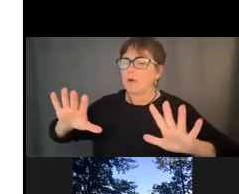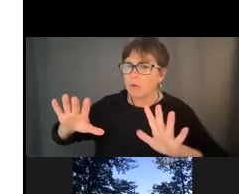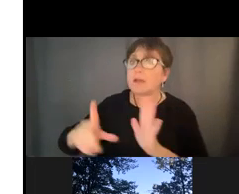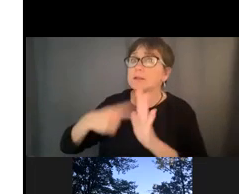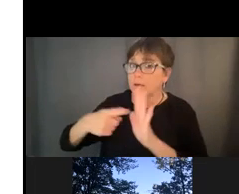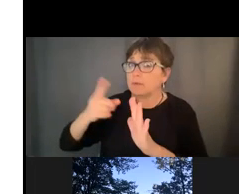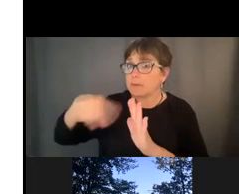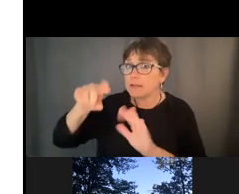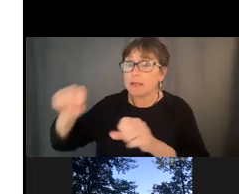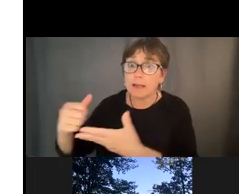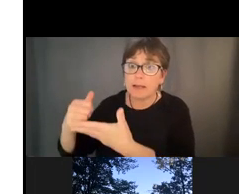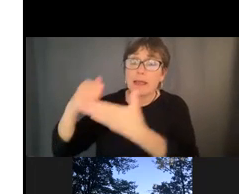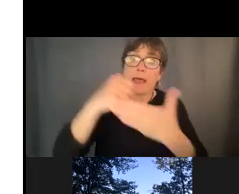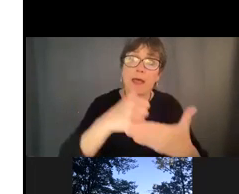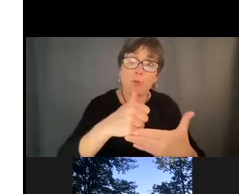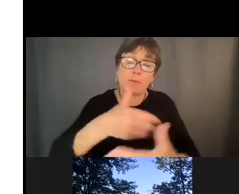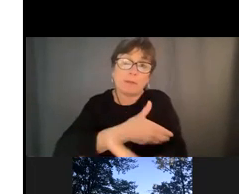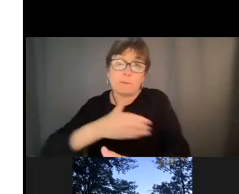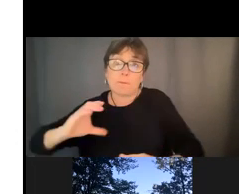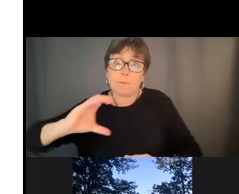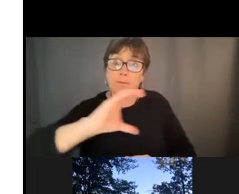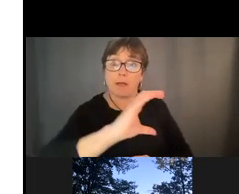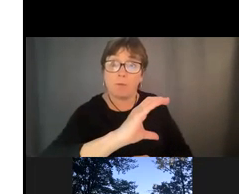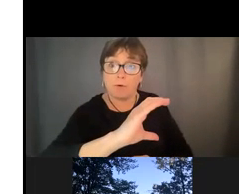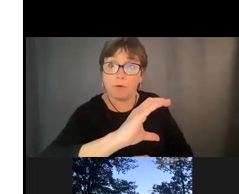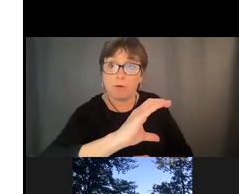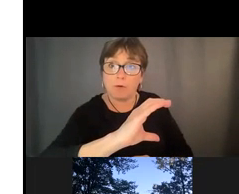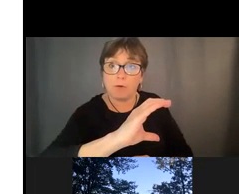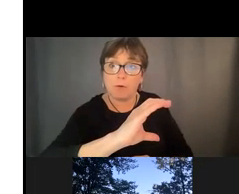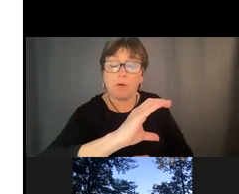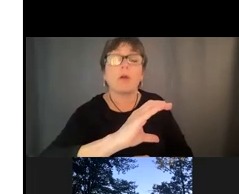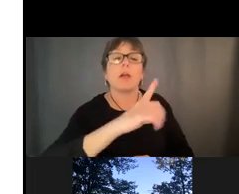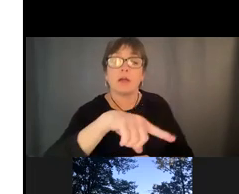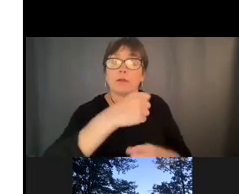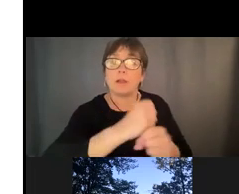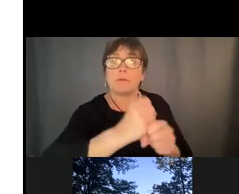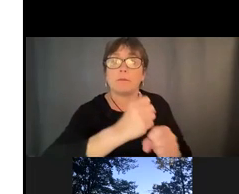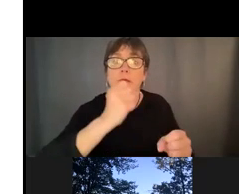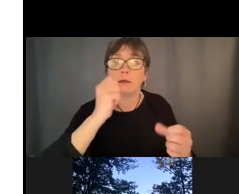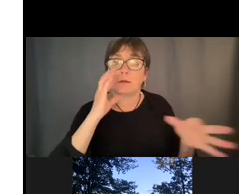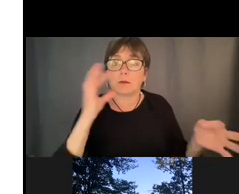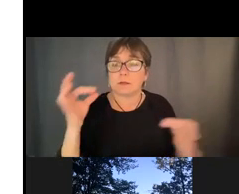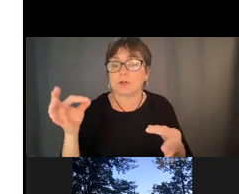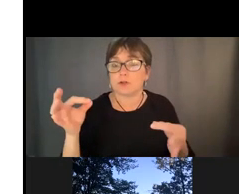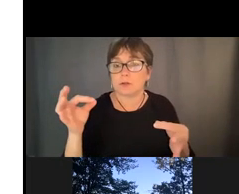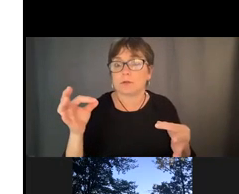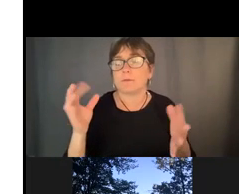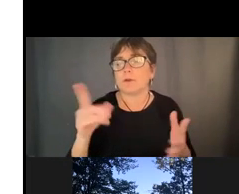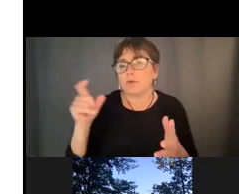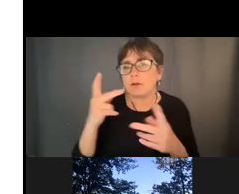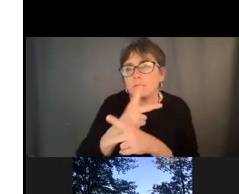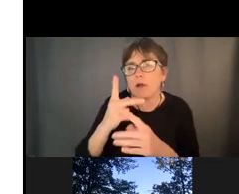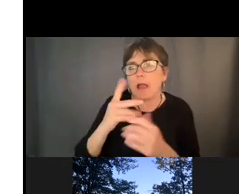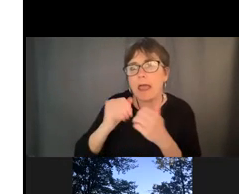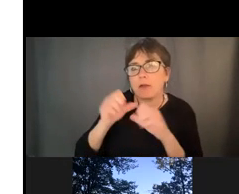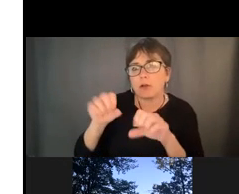help youth feel empowered and make their own choices when possible. And we can talk about a strategy to make that happen. And I'm going to